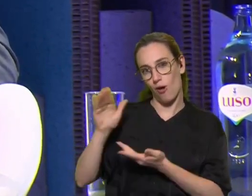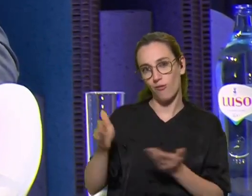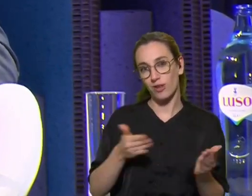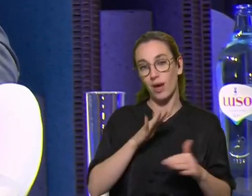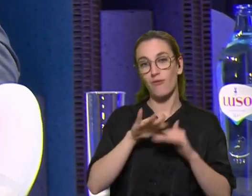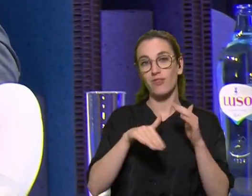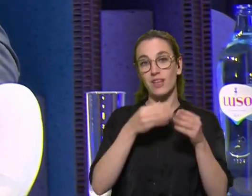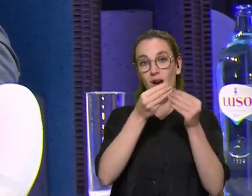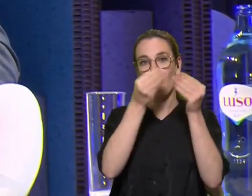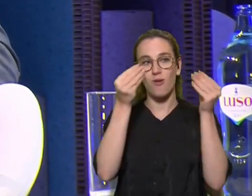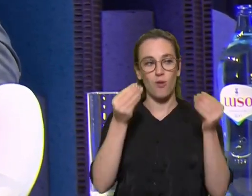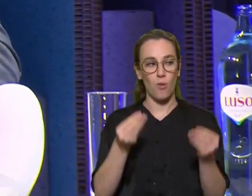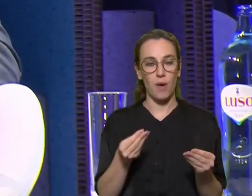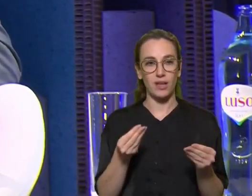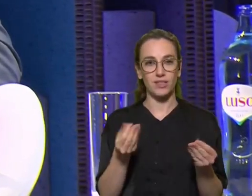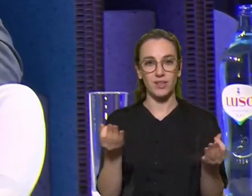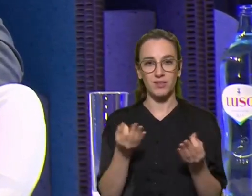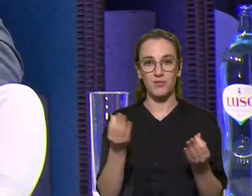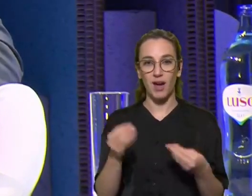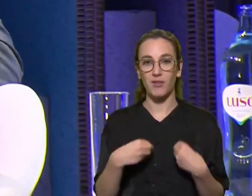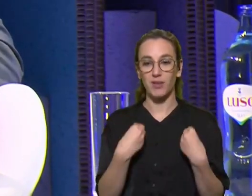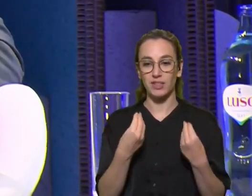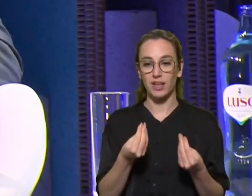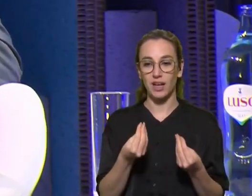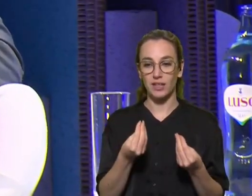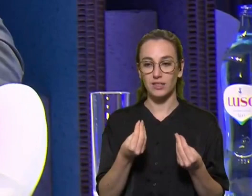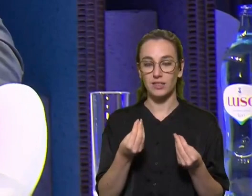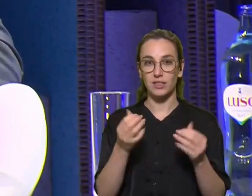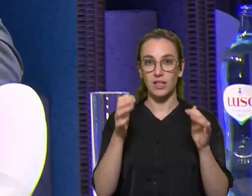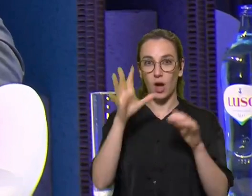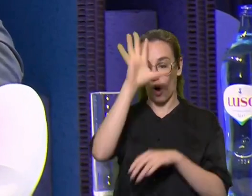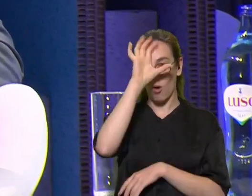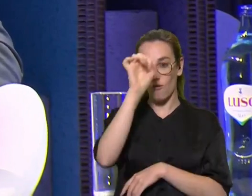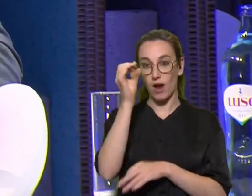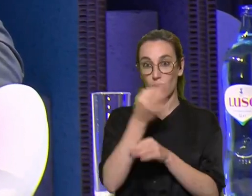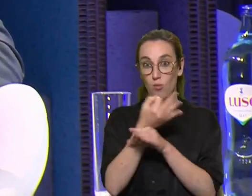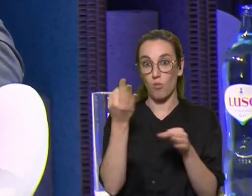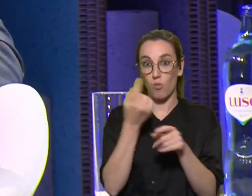me and who we invited, and